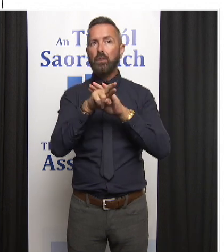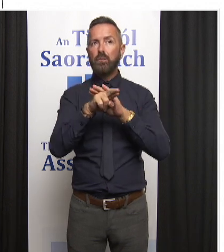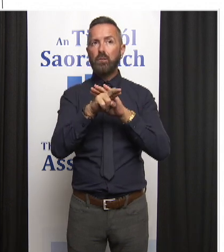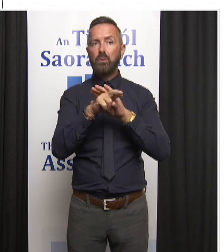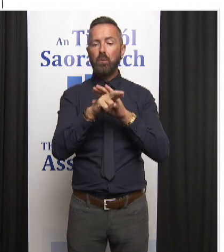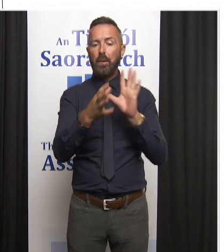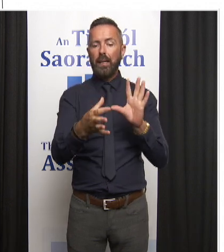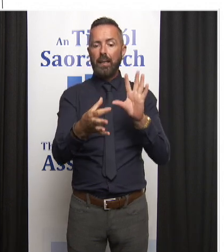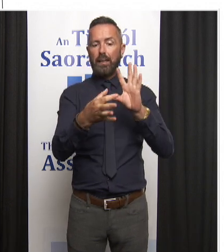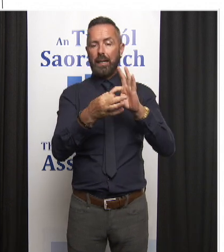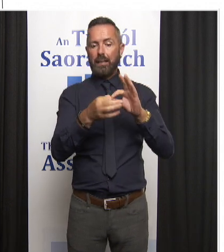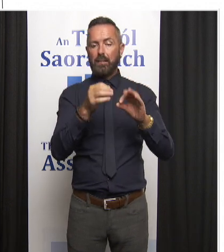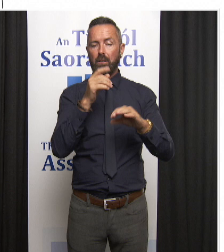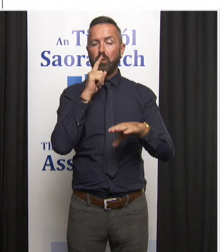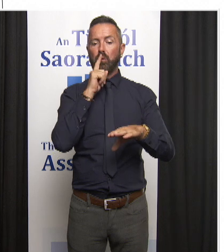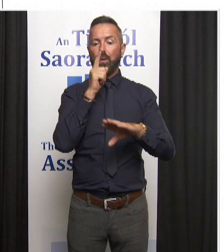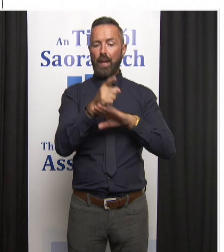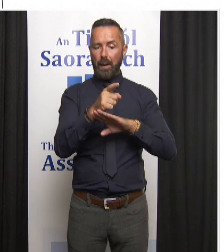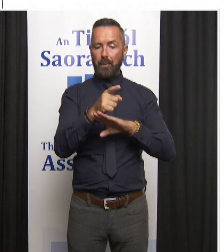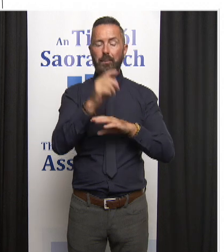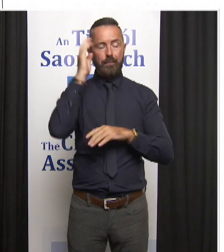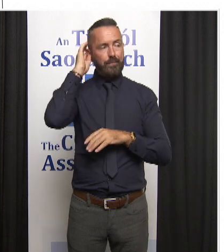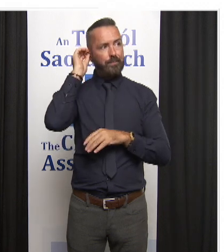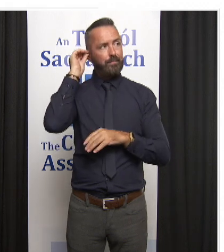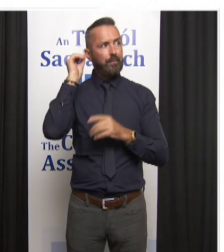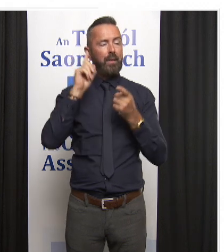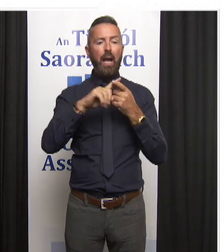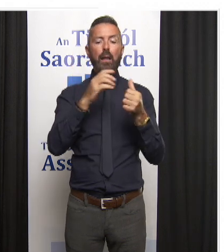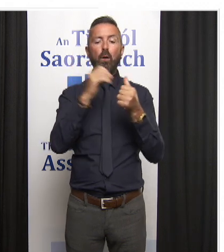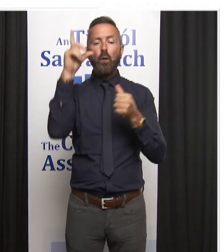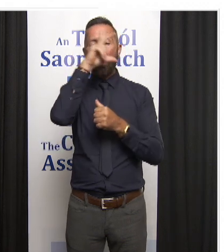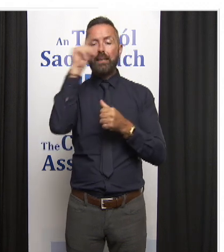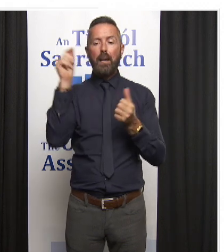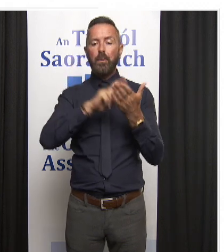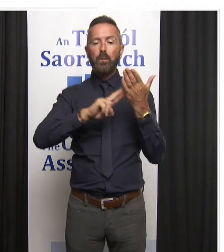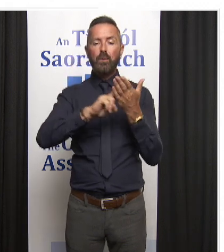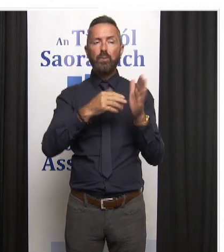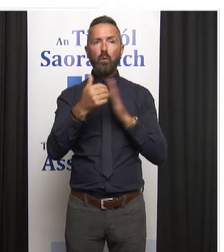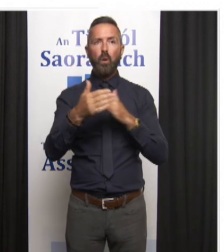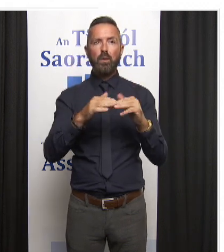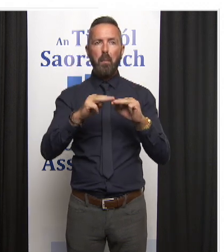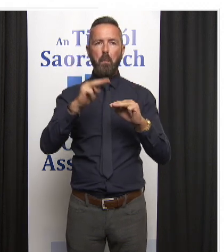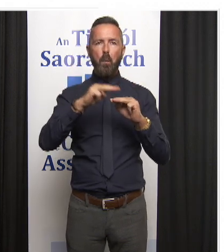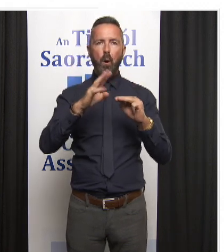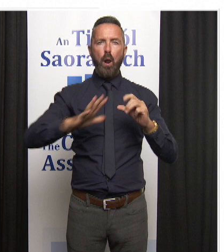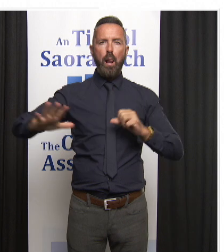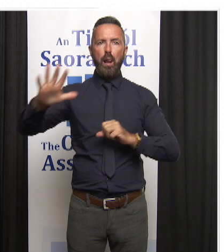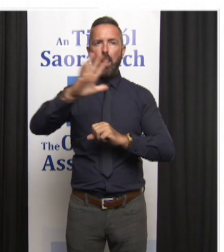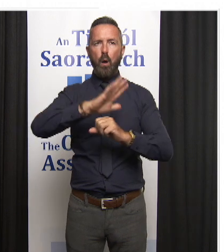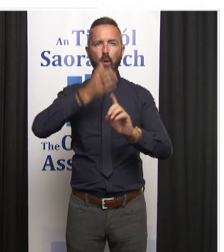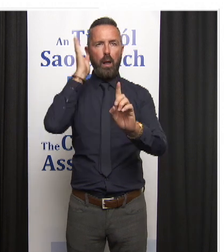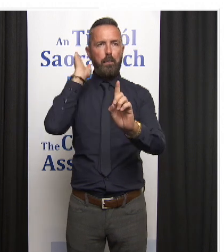and feeding into the DEM. The other example we went with was with a more localised approach, so kind